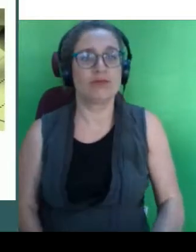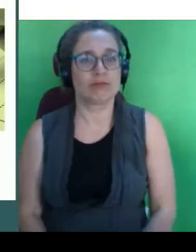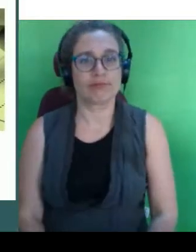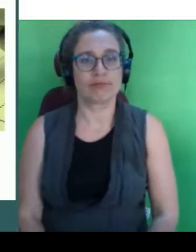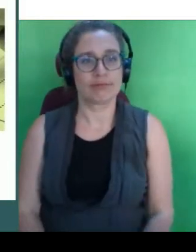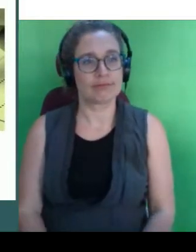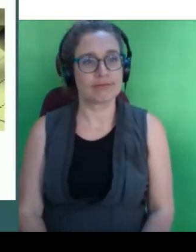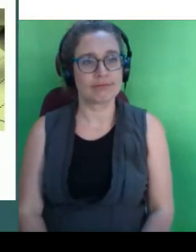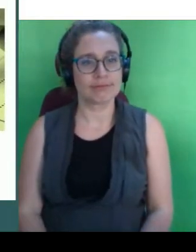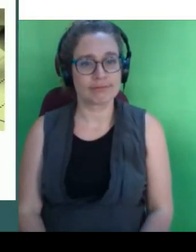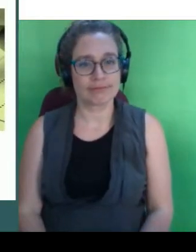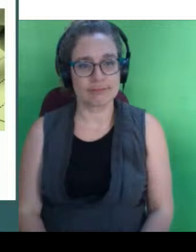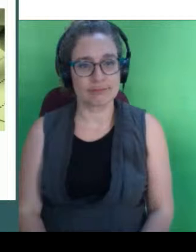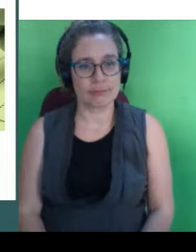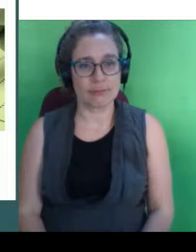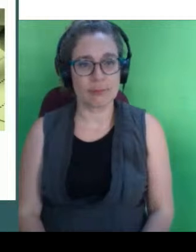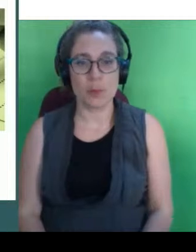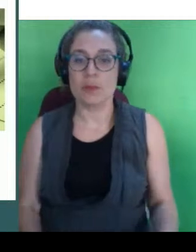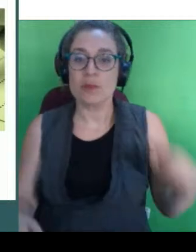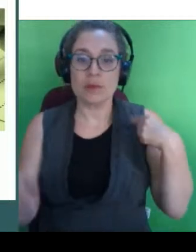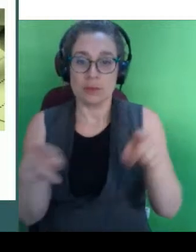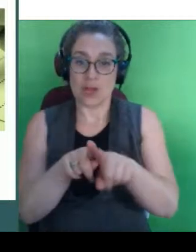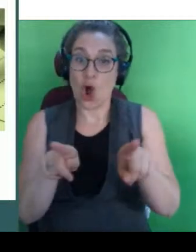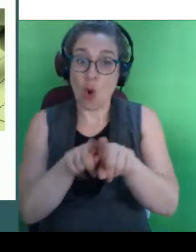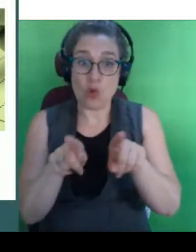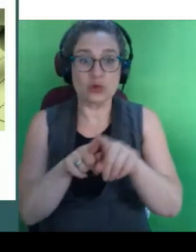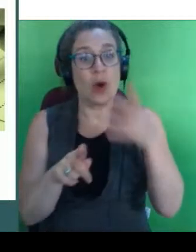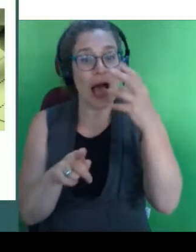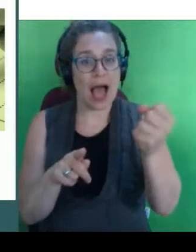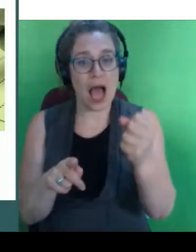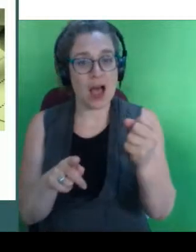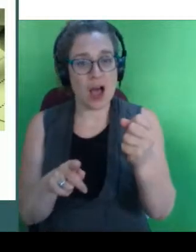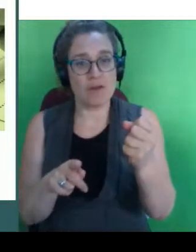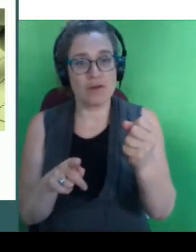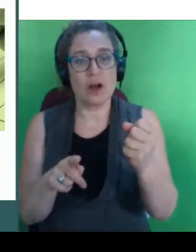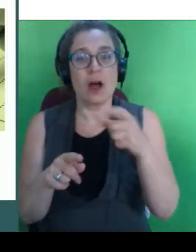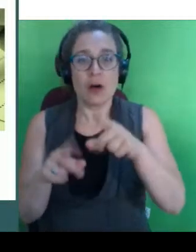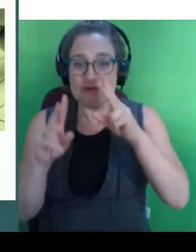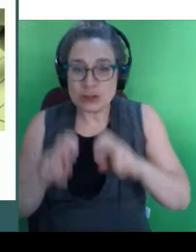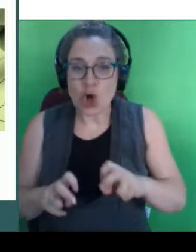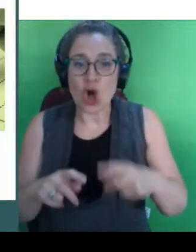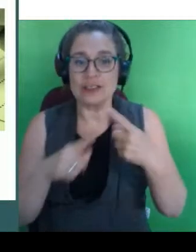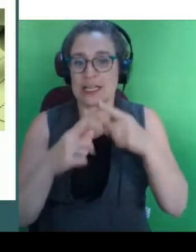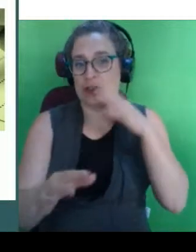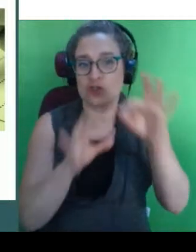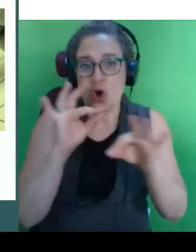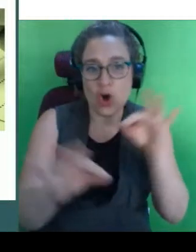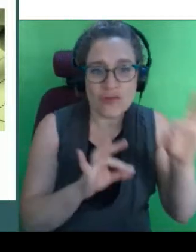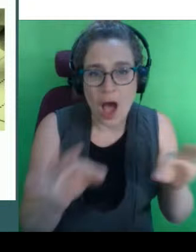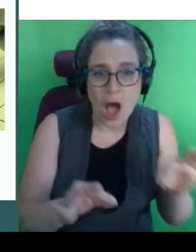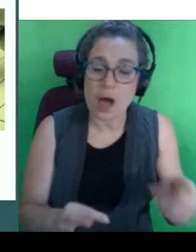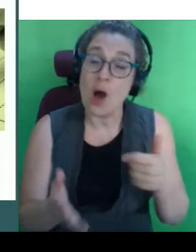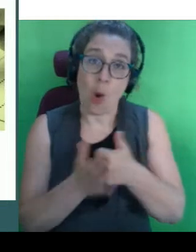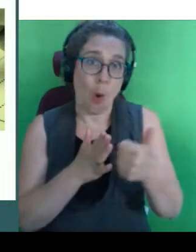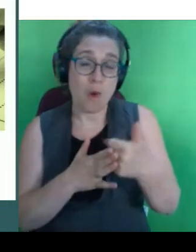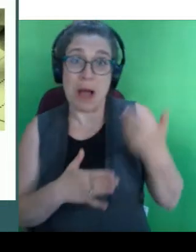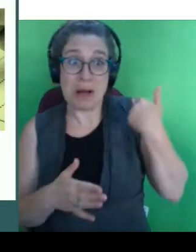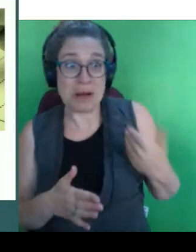We're also involved in a range of research and surveys, and we're continually being approached by kind of companies